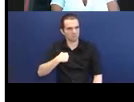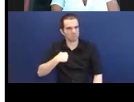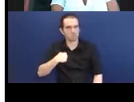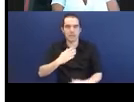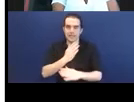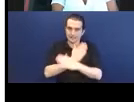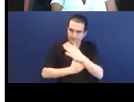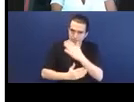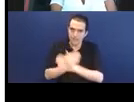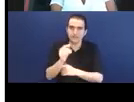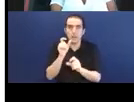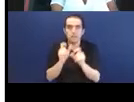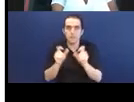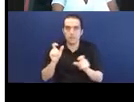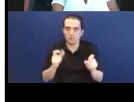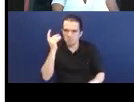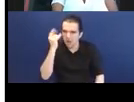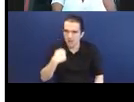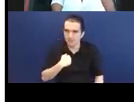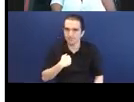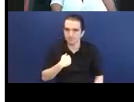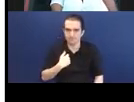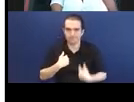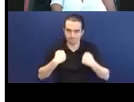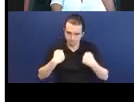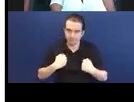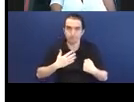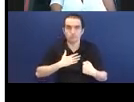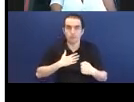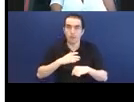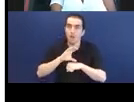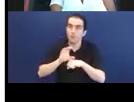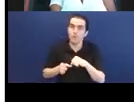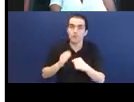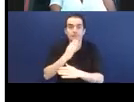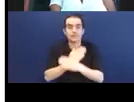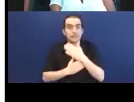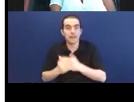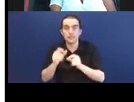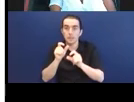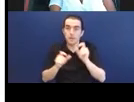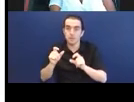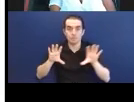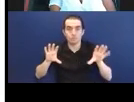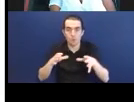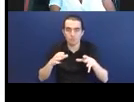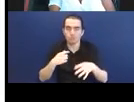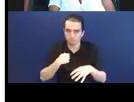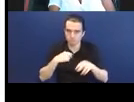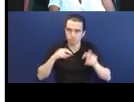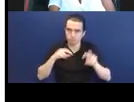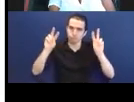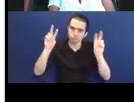the social model of disability. In the 19th and 20th century, a disabled person medical